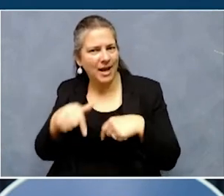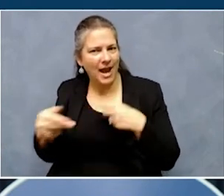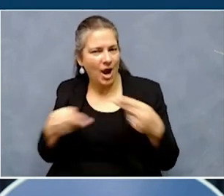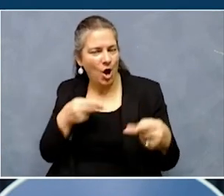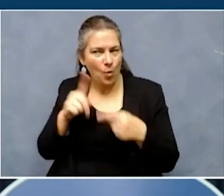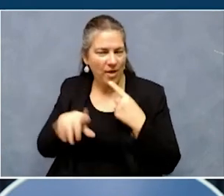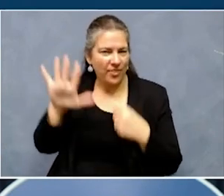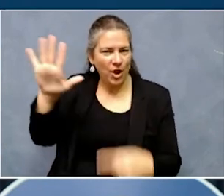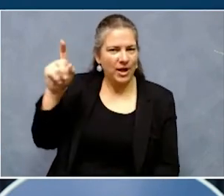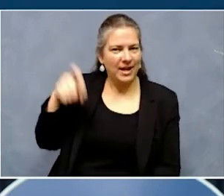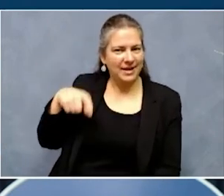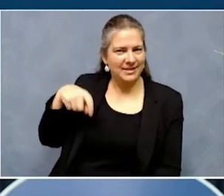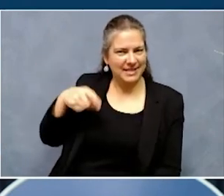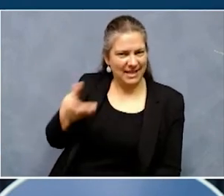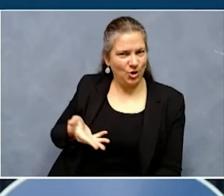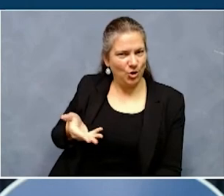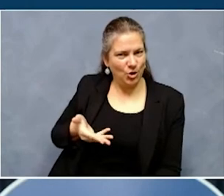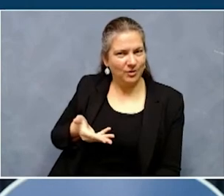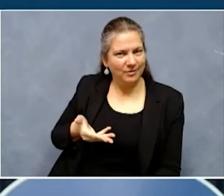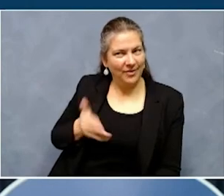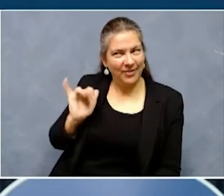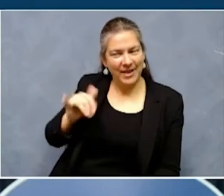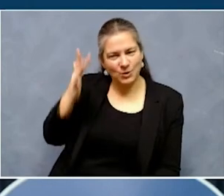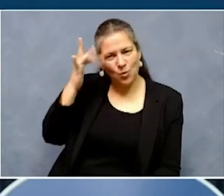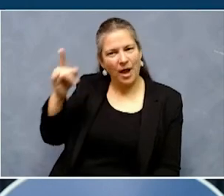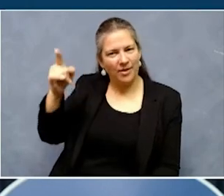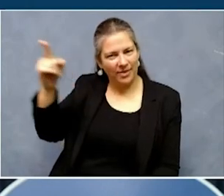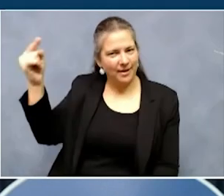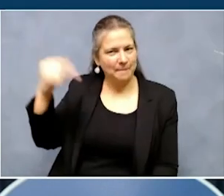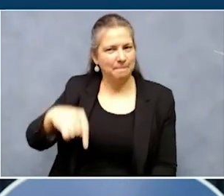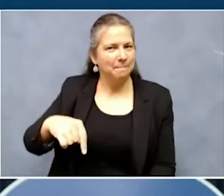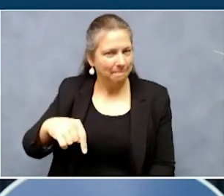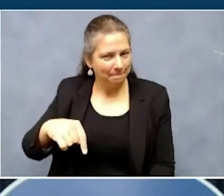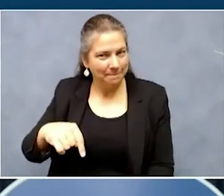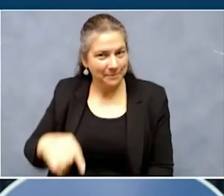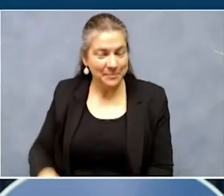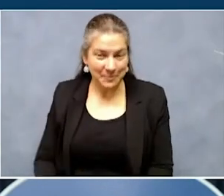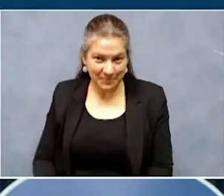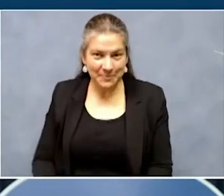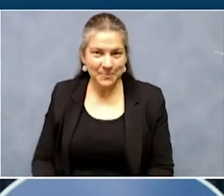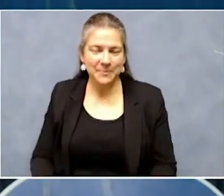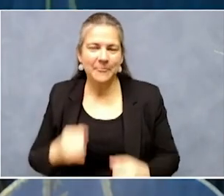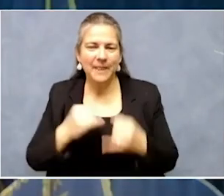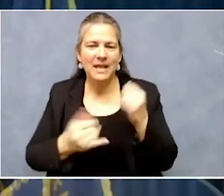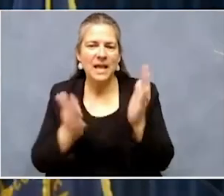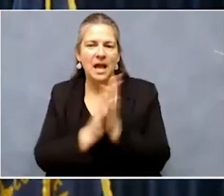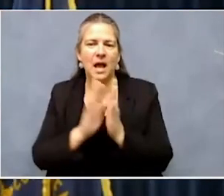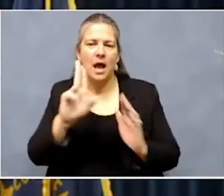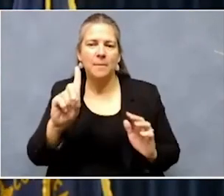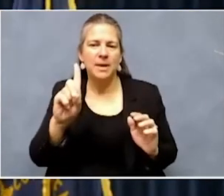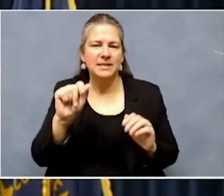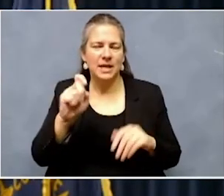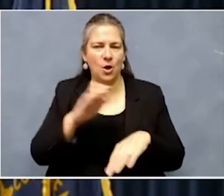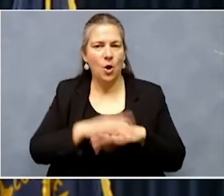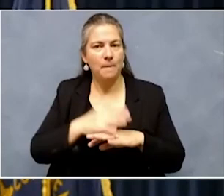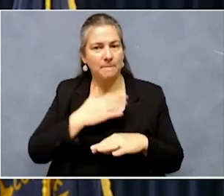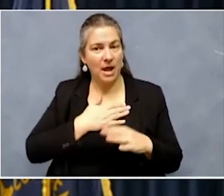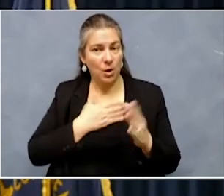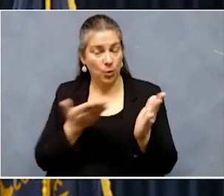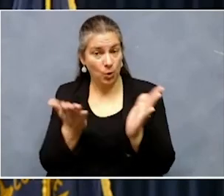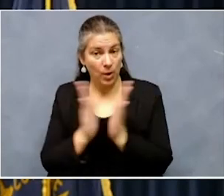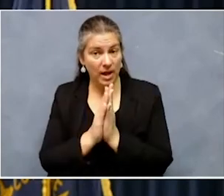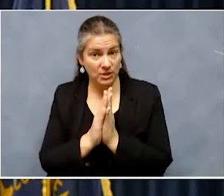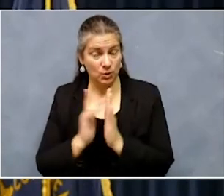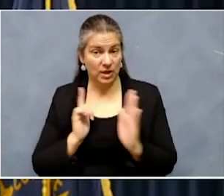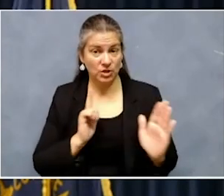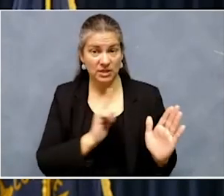leaders. The governor has proposed using $400 million of the state's stimulus money to provide bonuses to essential workers who have